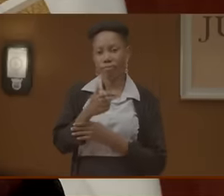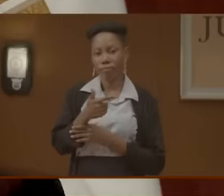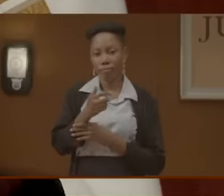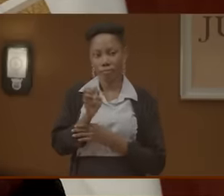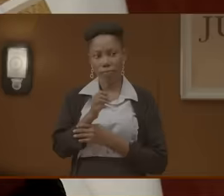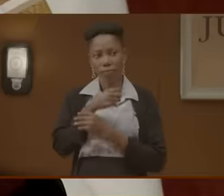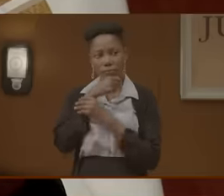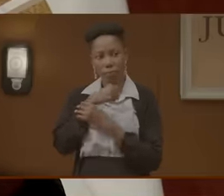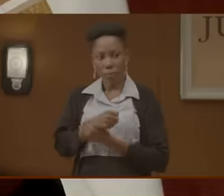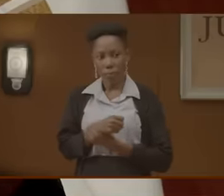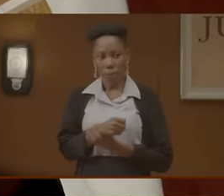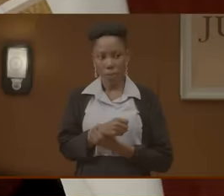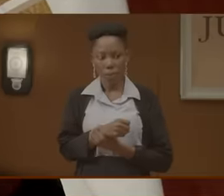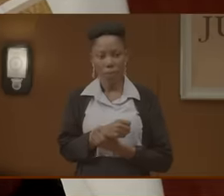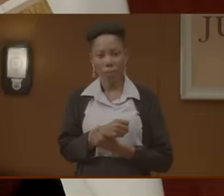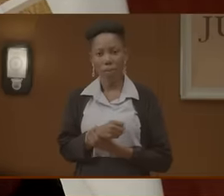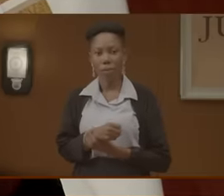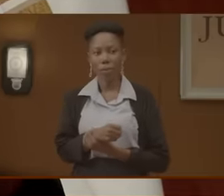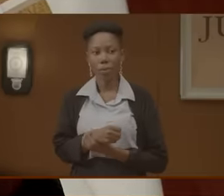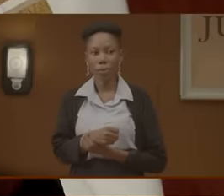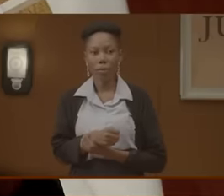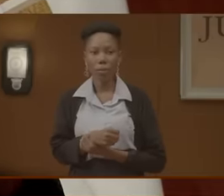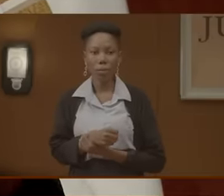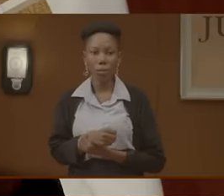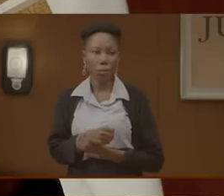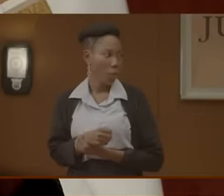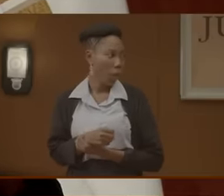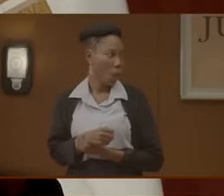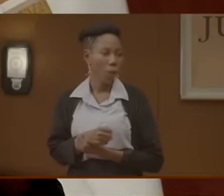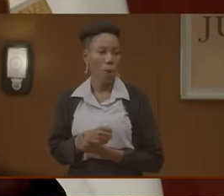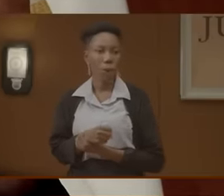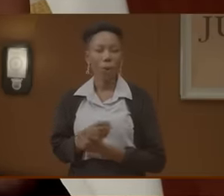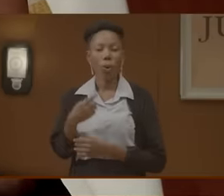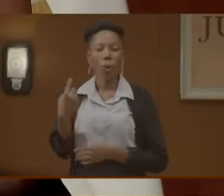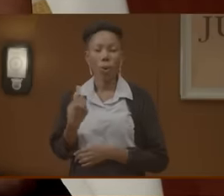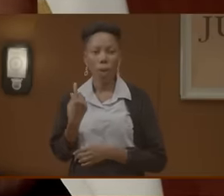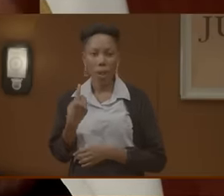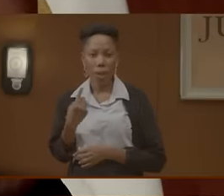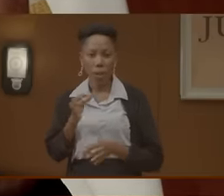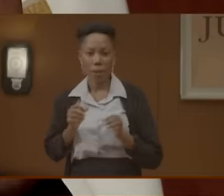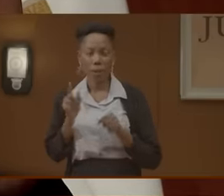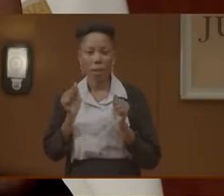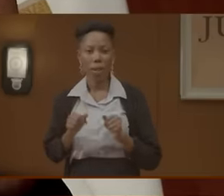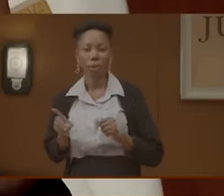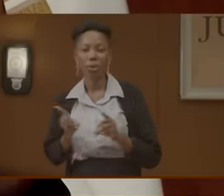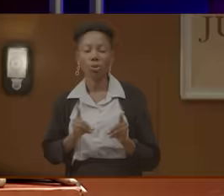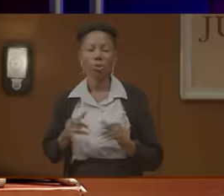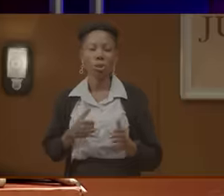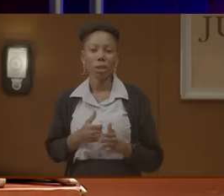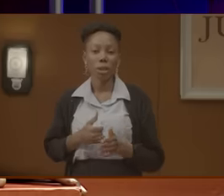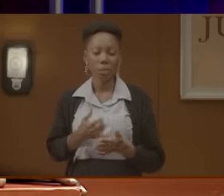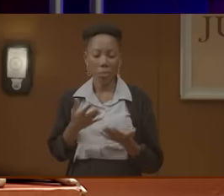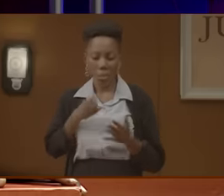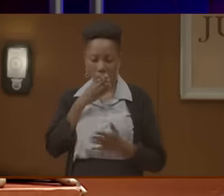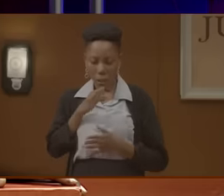there is no court that will give you those children at that age. Unless you can prove that maybe the person is of unsound